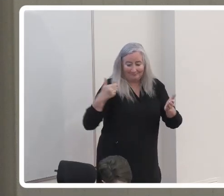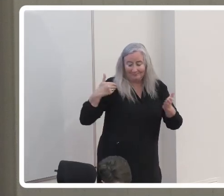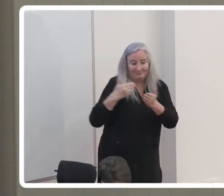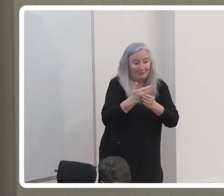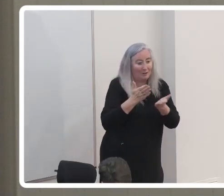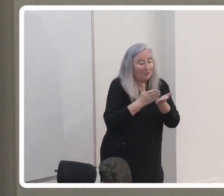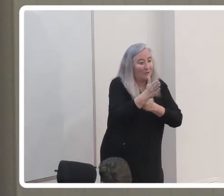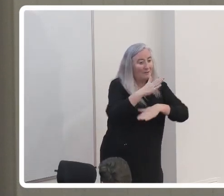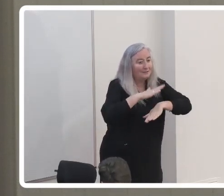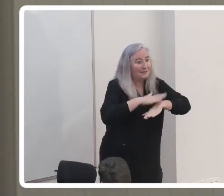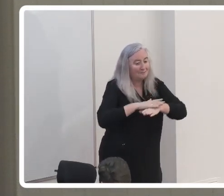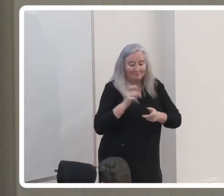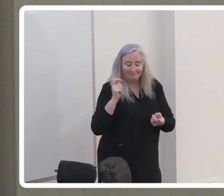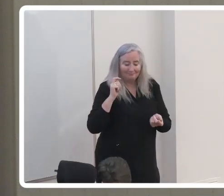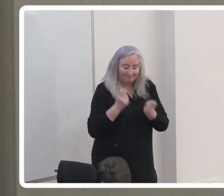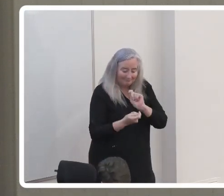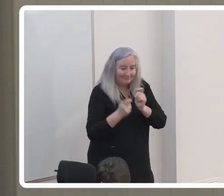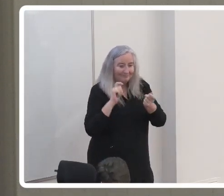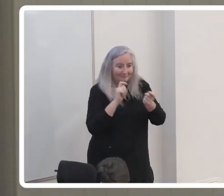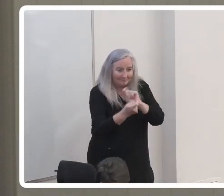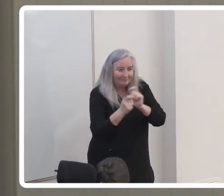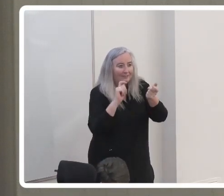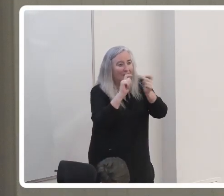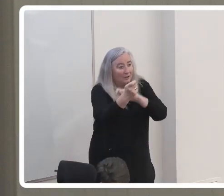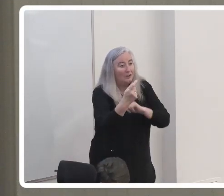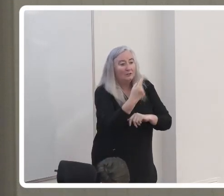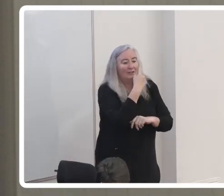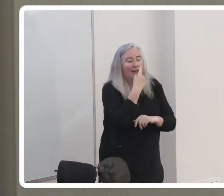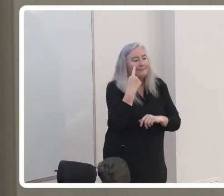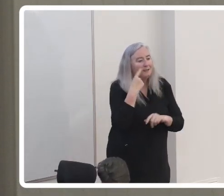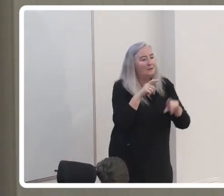and context specific. So your evidence should be then multi-layered